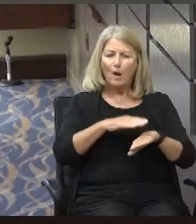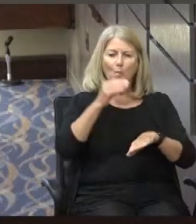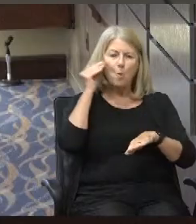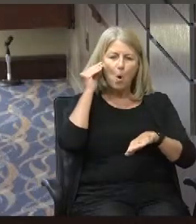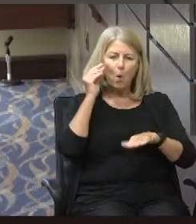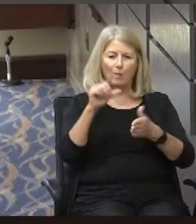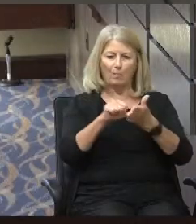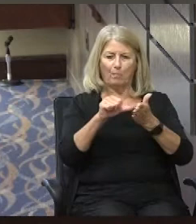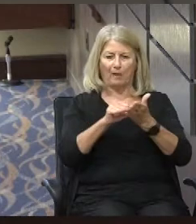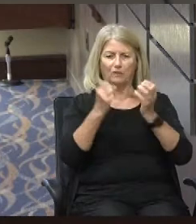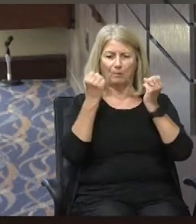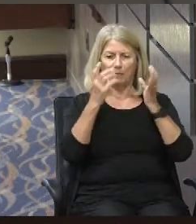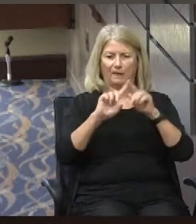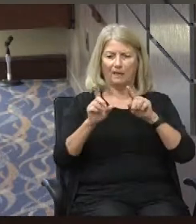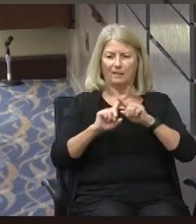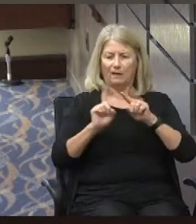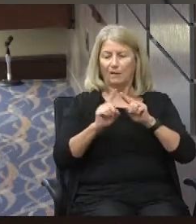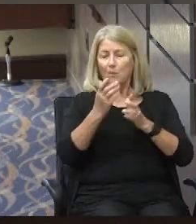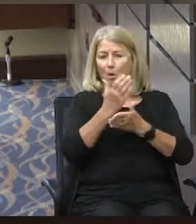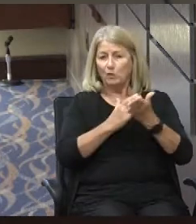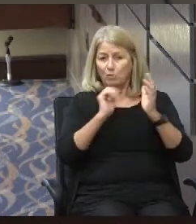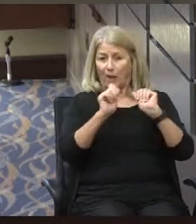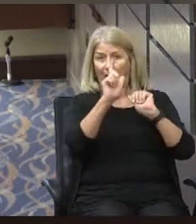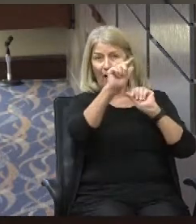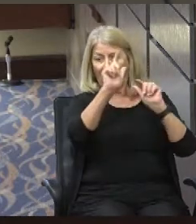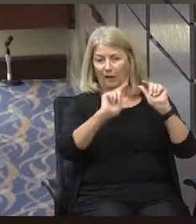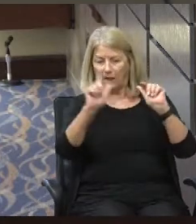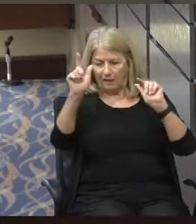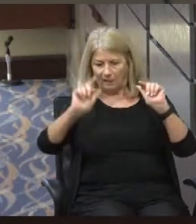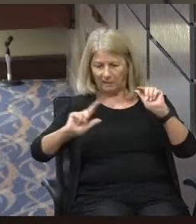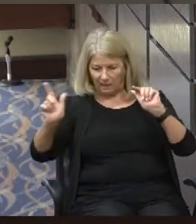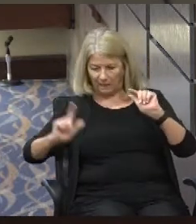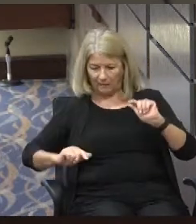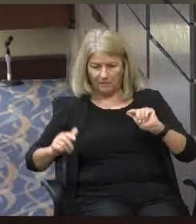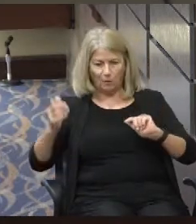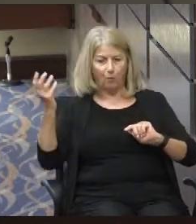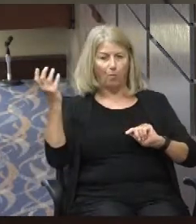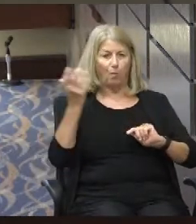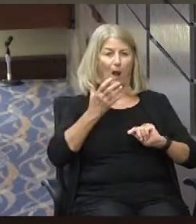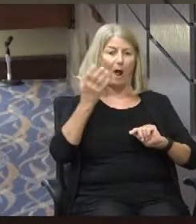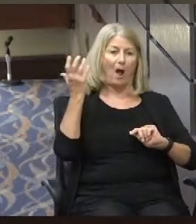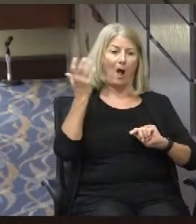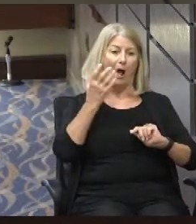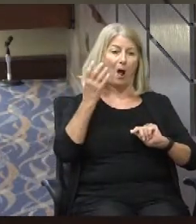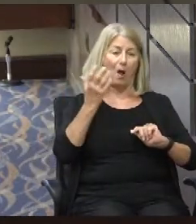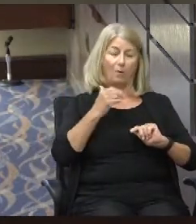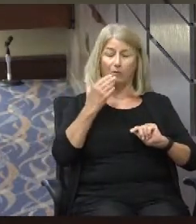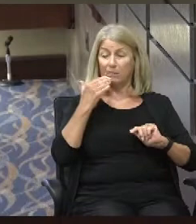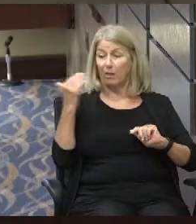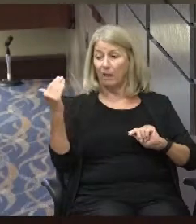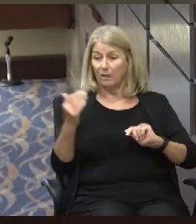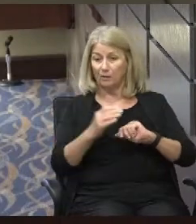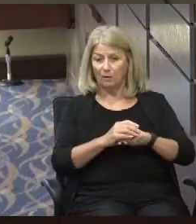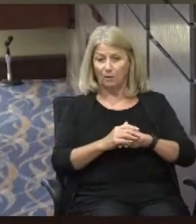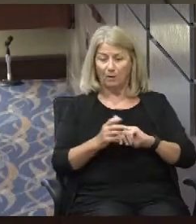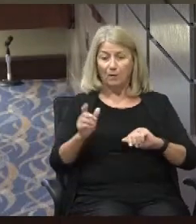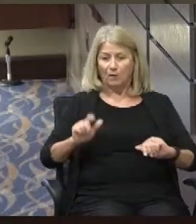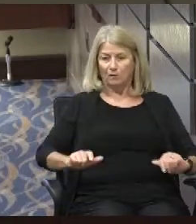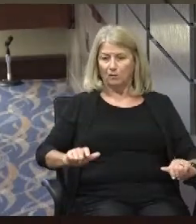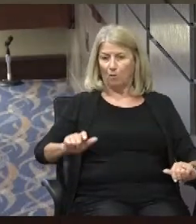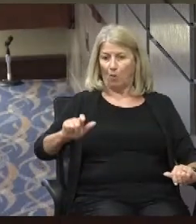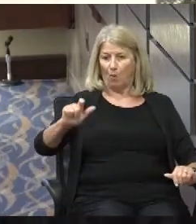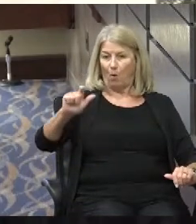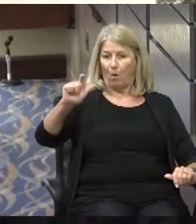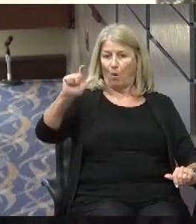many different elements that you can click on is incredible. So thank you, thank you, thank you. And as you guys scroll out and stuff too, it'll